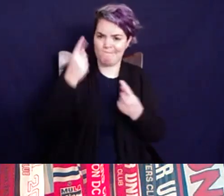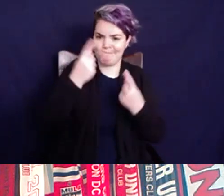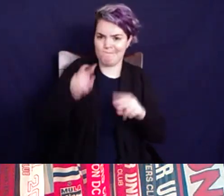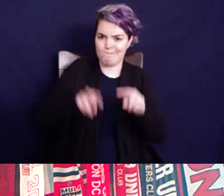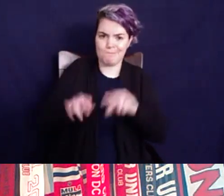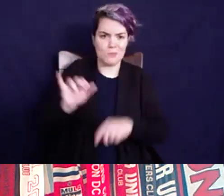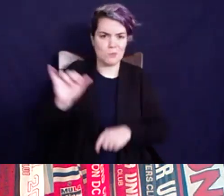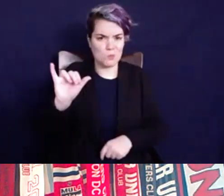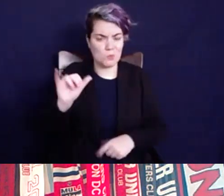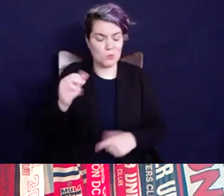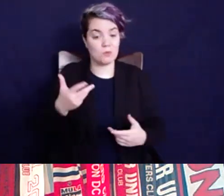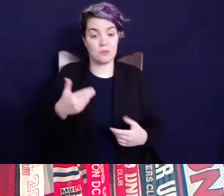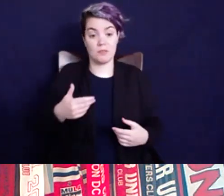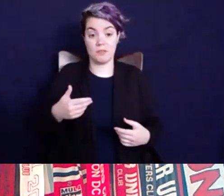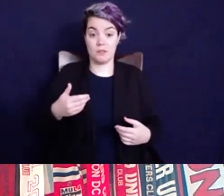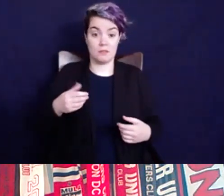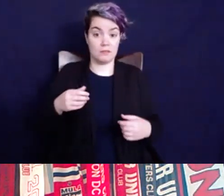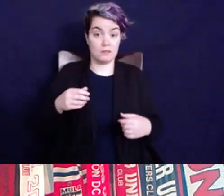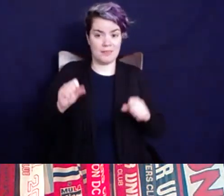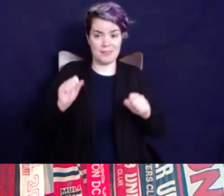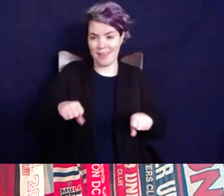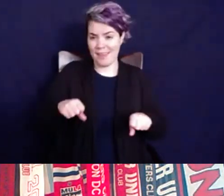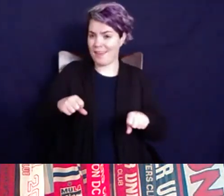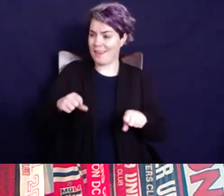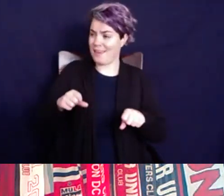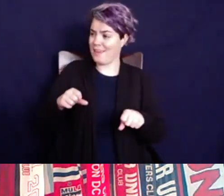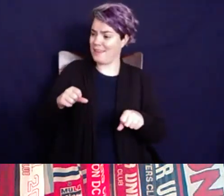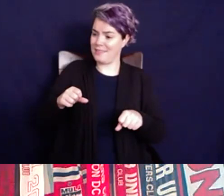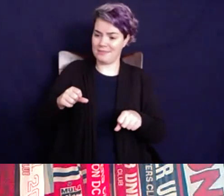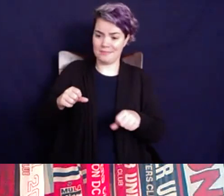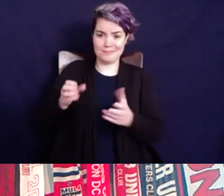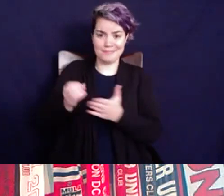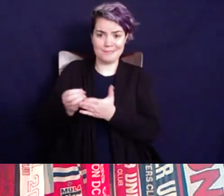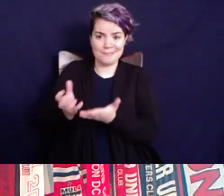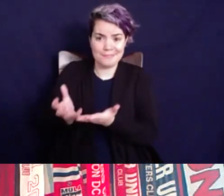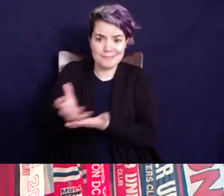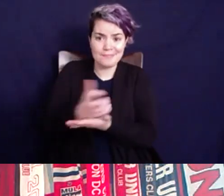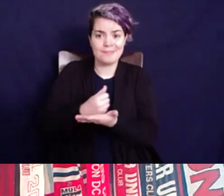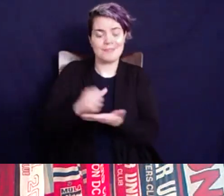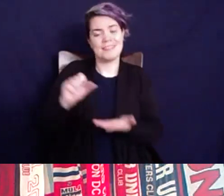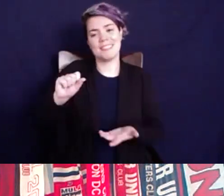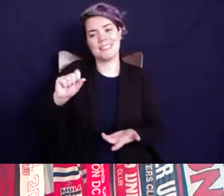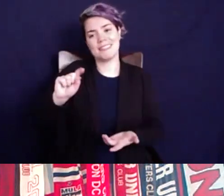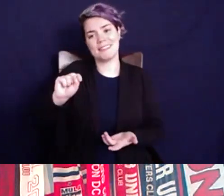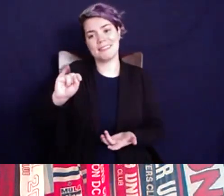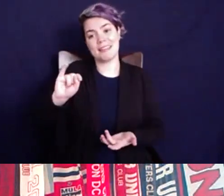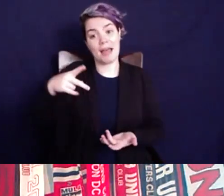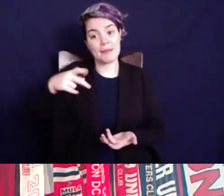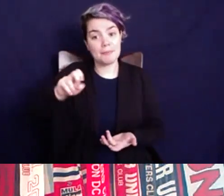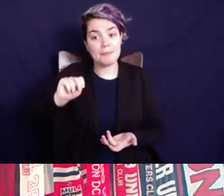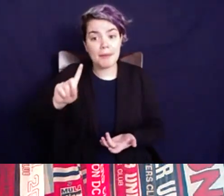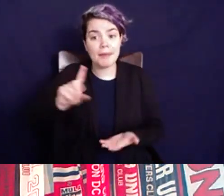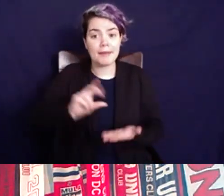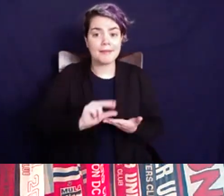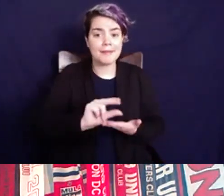you can raise the stipends that you give for people to get supported housing, and you could raise it